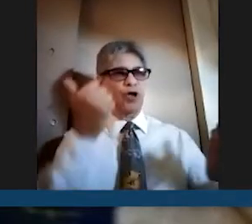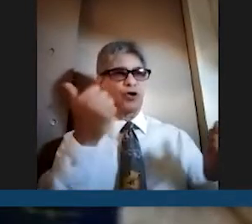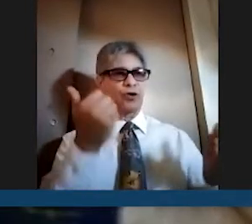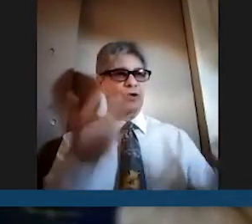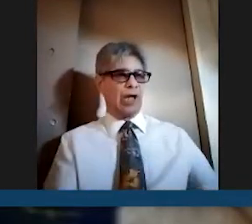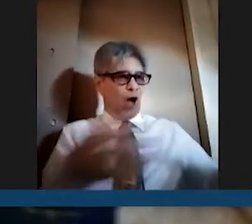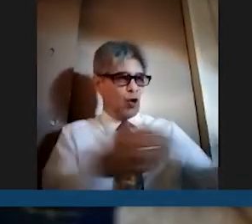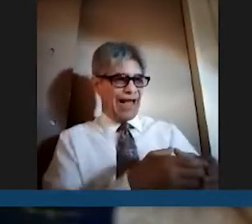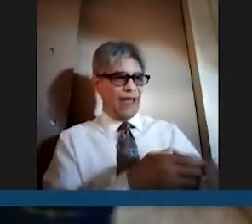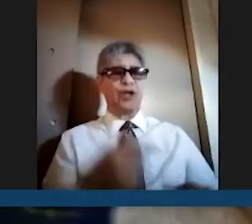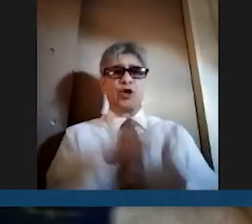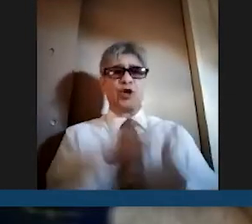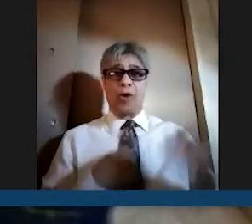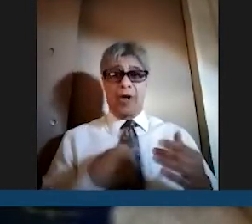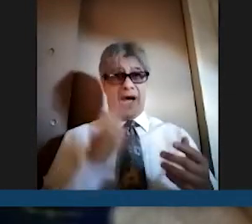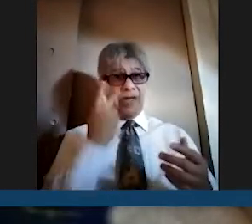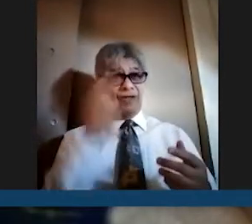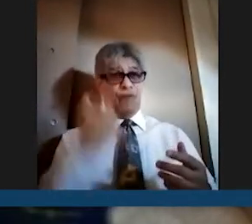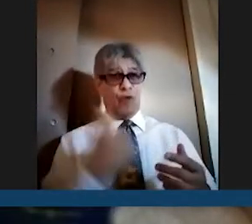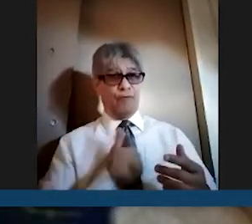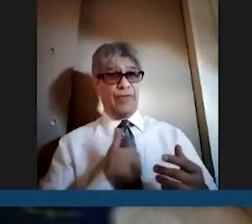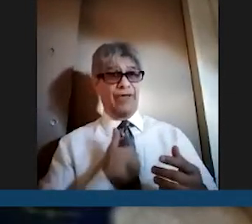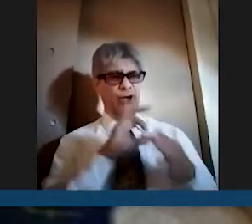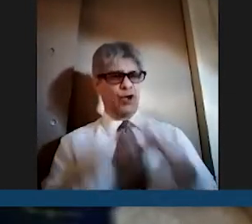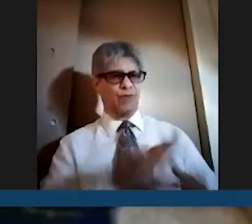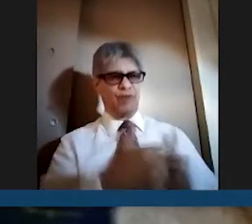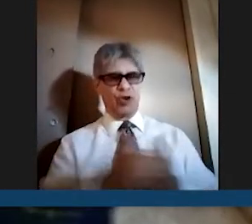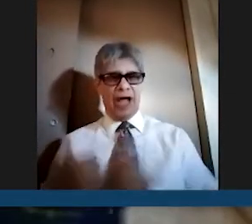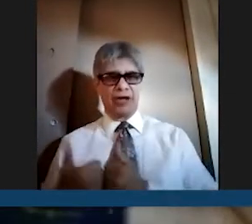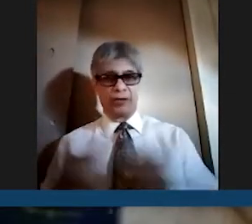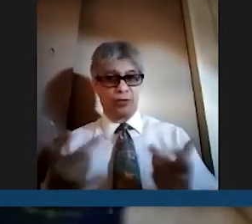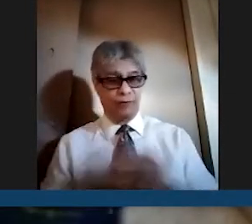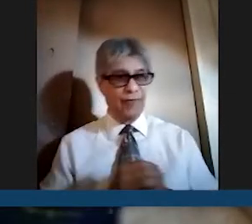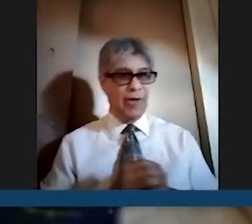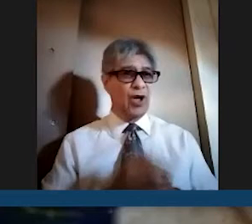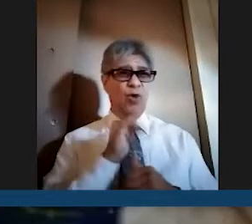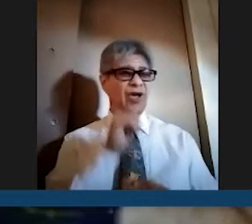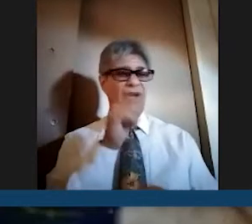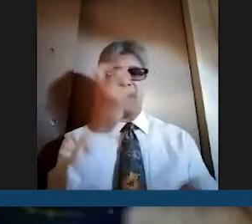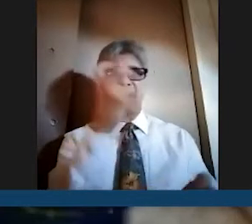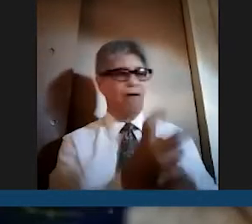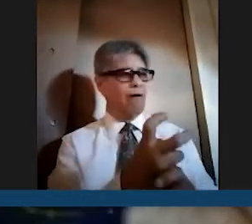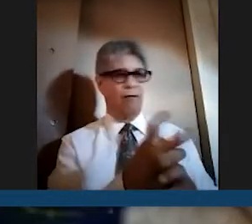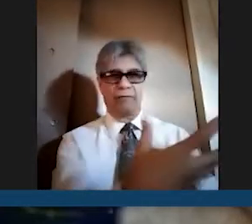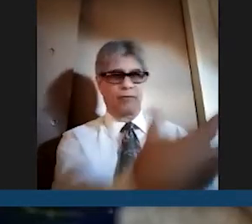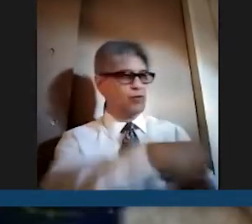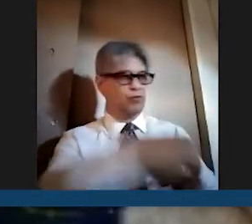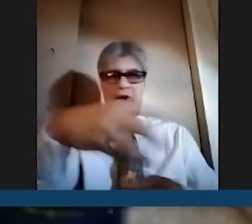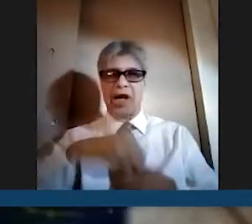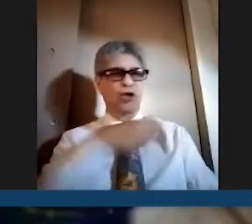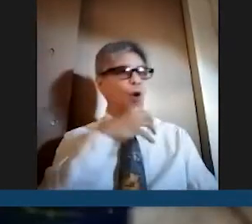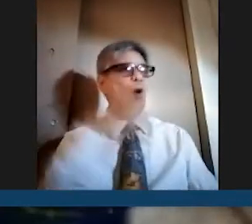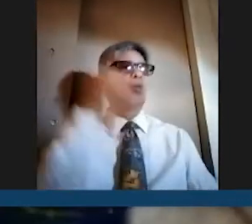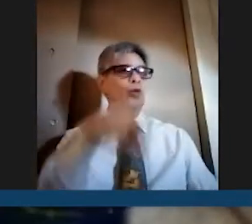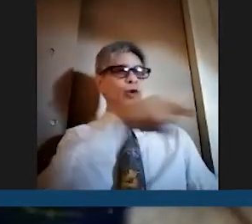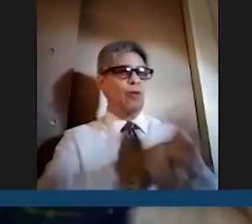me, what I see in terms of like some of the challenges is that it's actually not that hard to engage the elder population to even